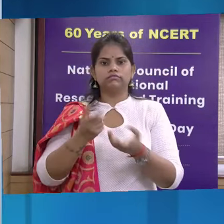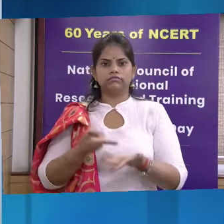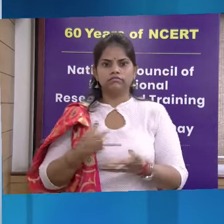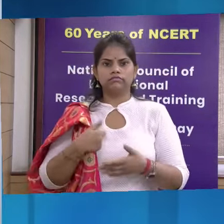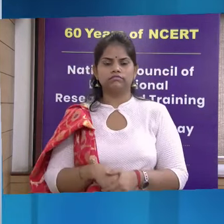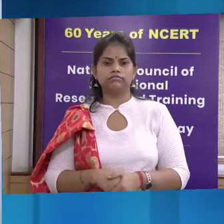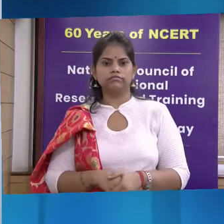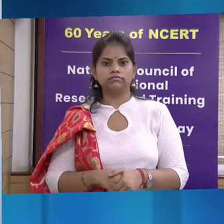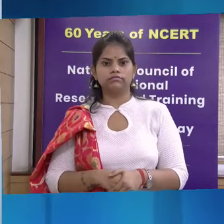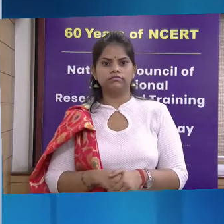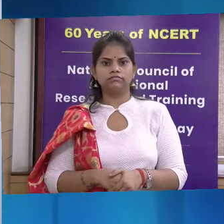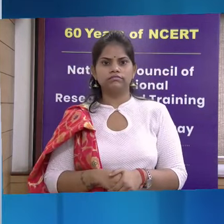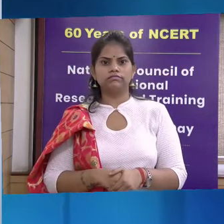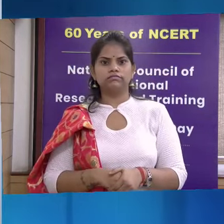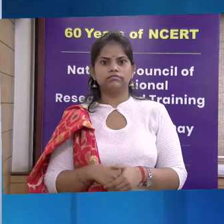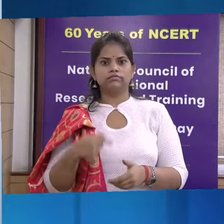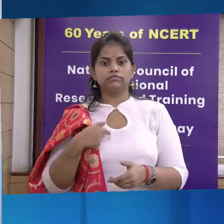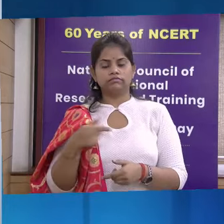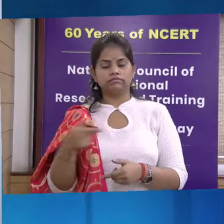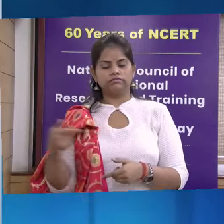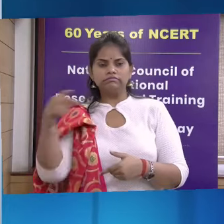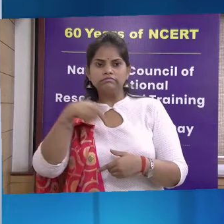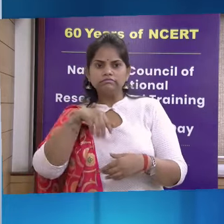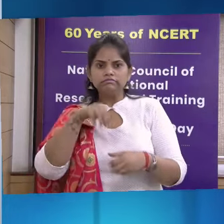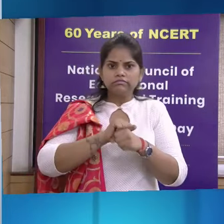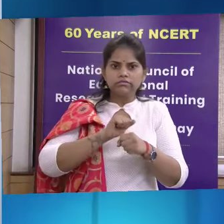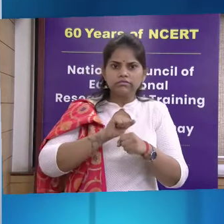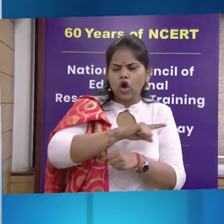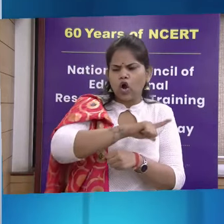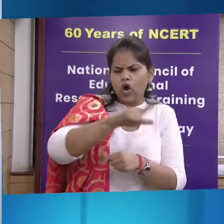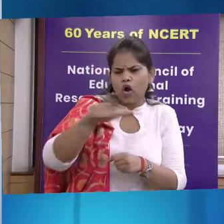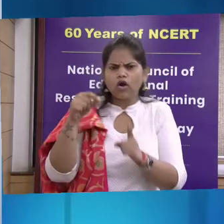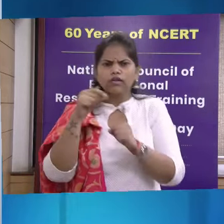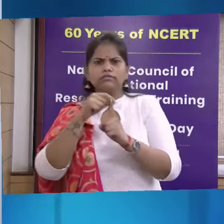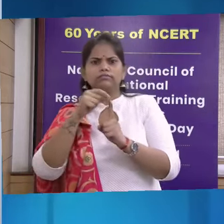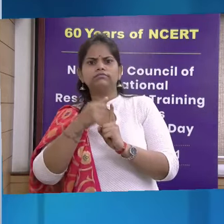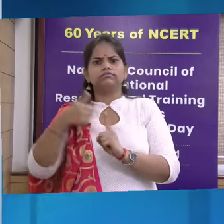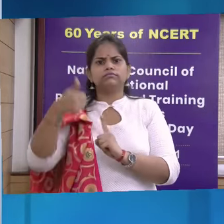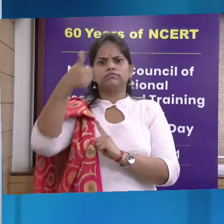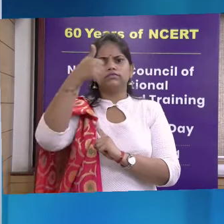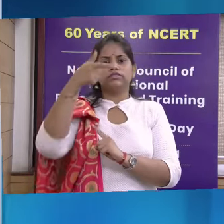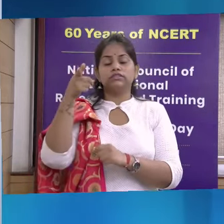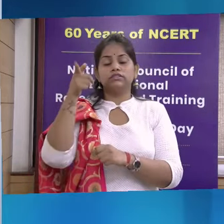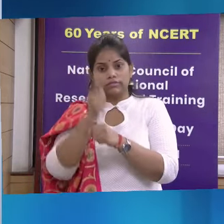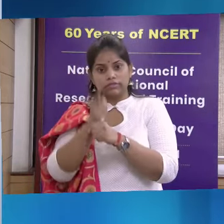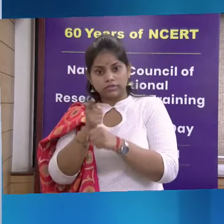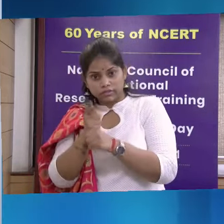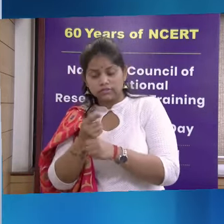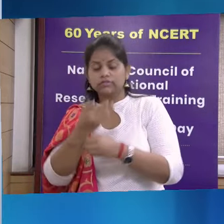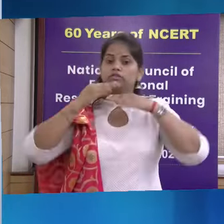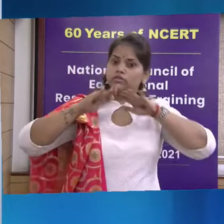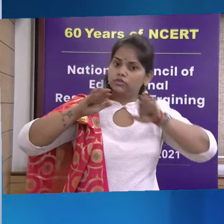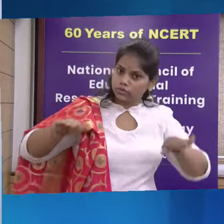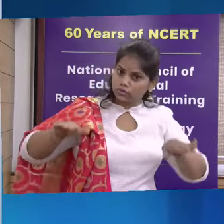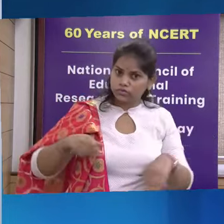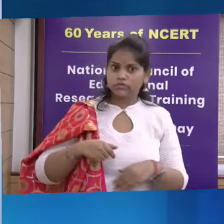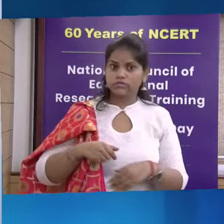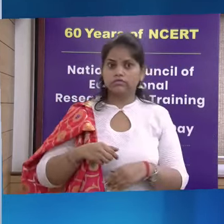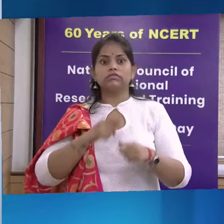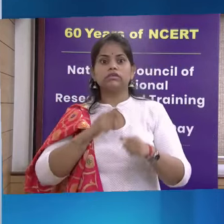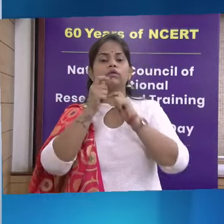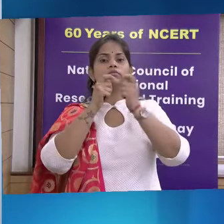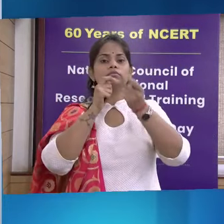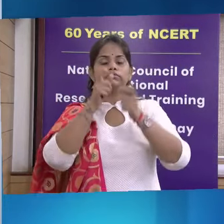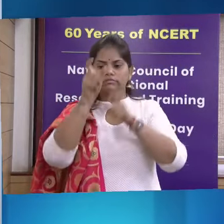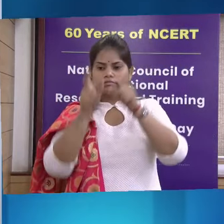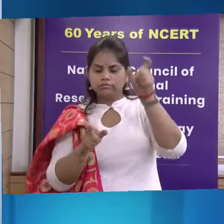guests, as well as all the principals, teachers and students, media people who